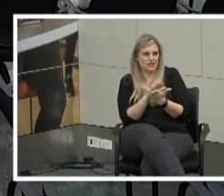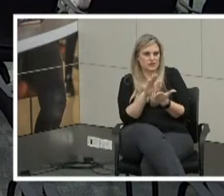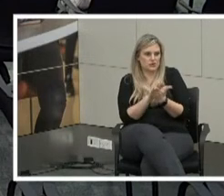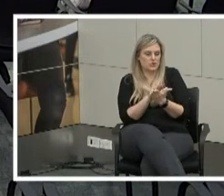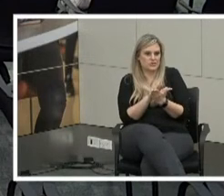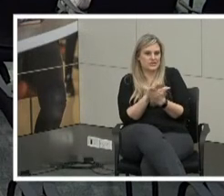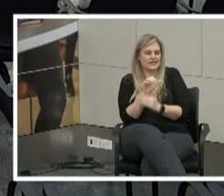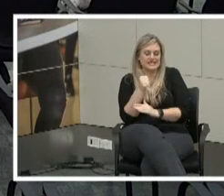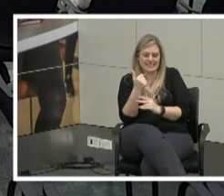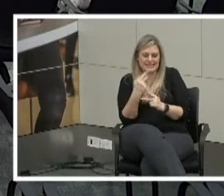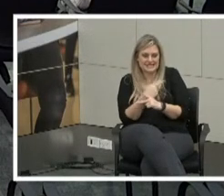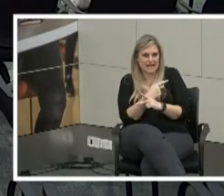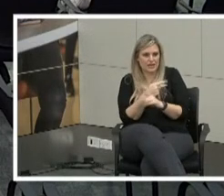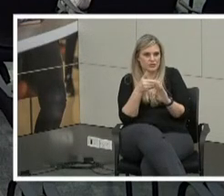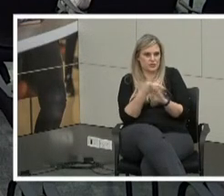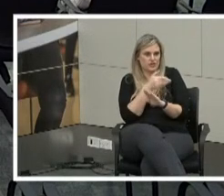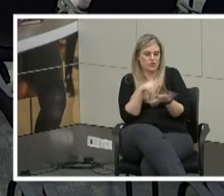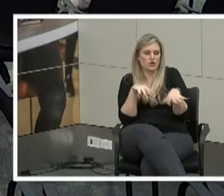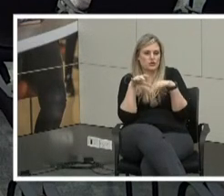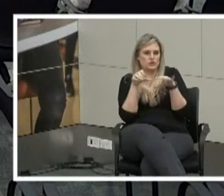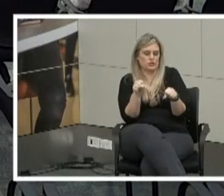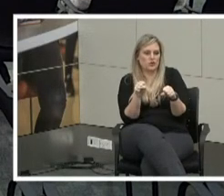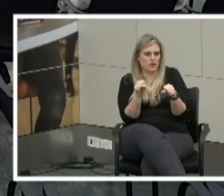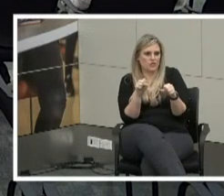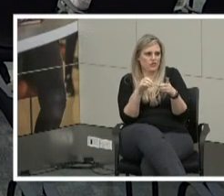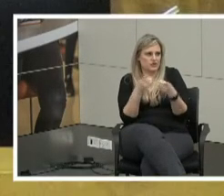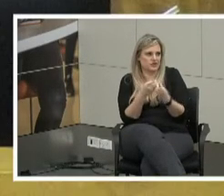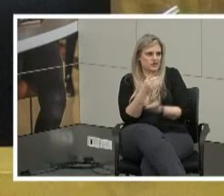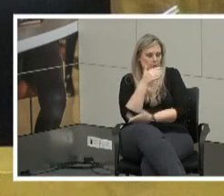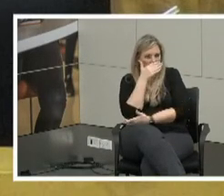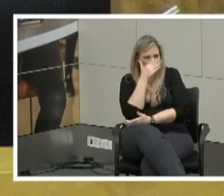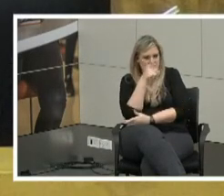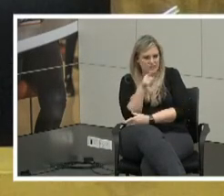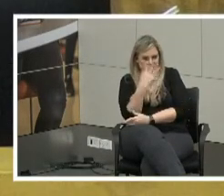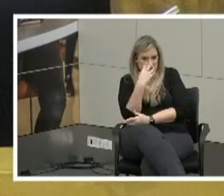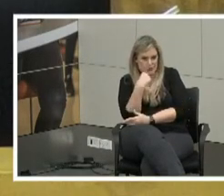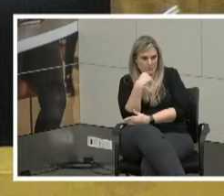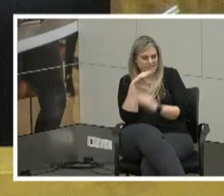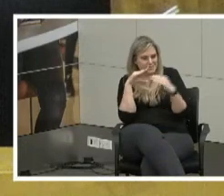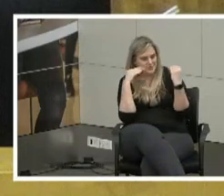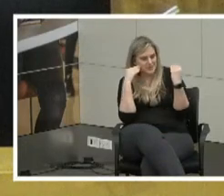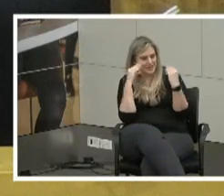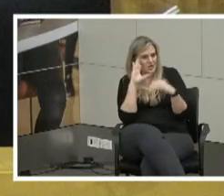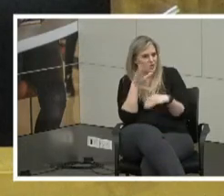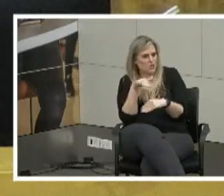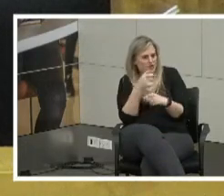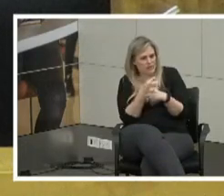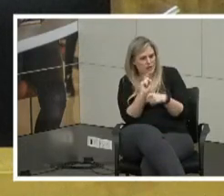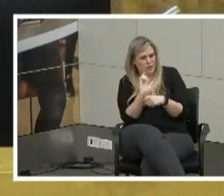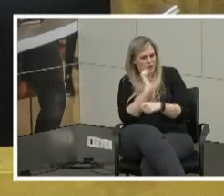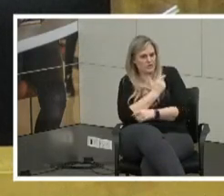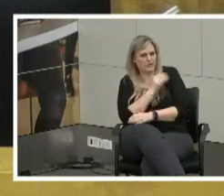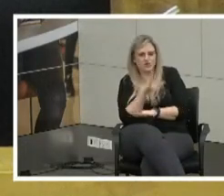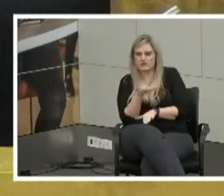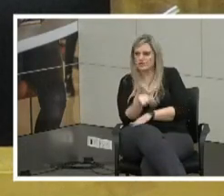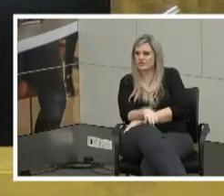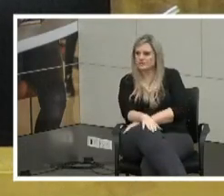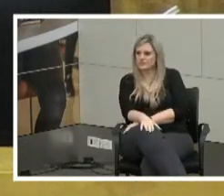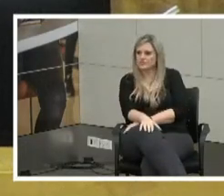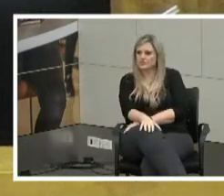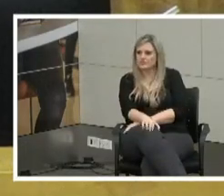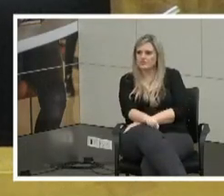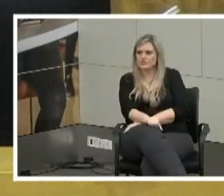your time is up sir thank you your time is up Maria sir